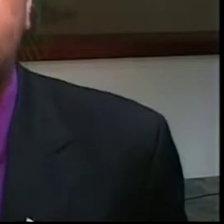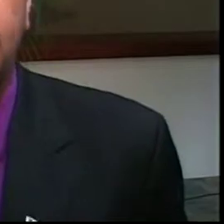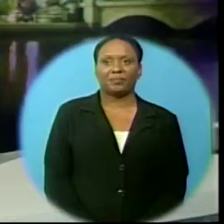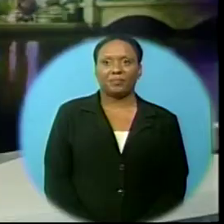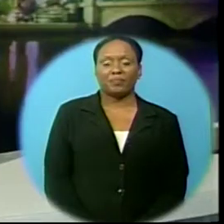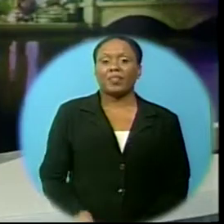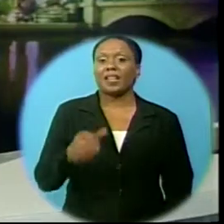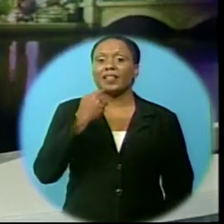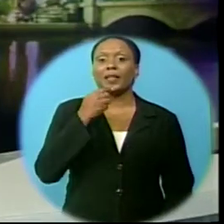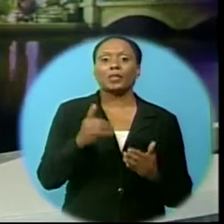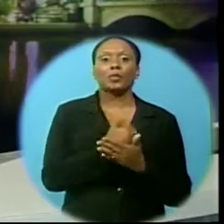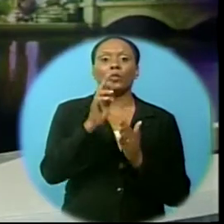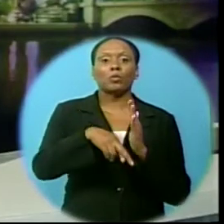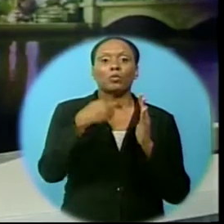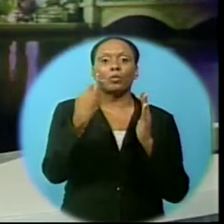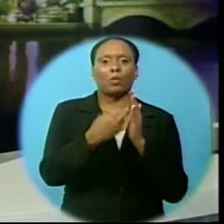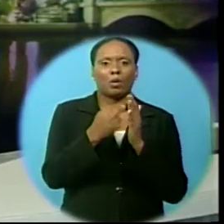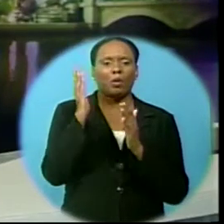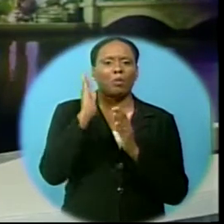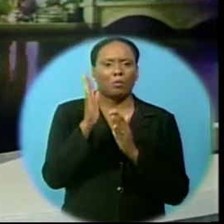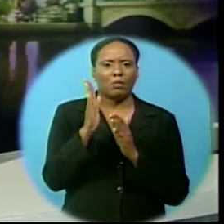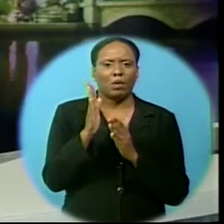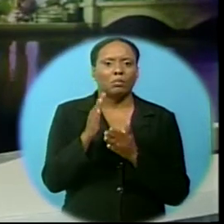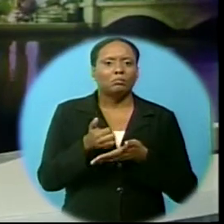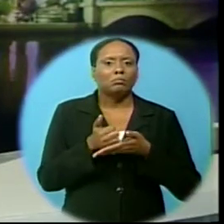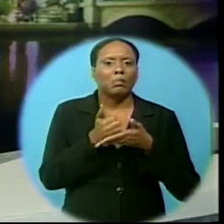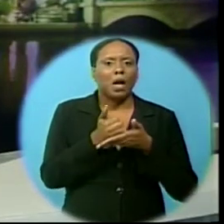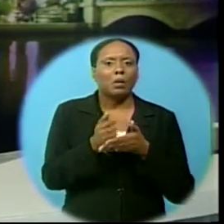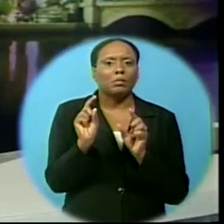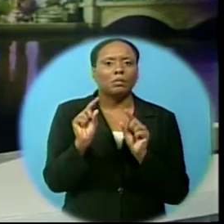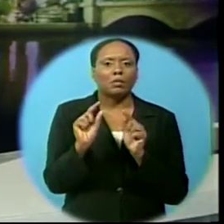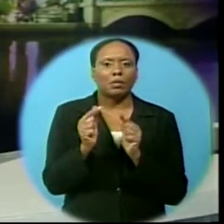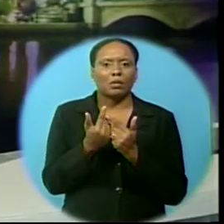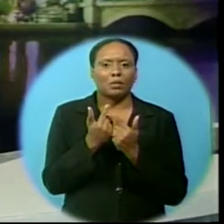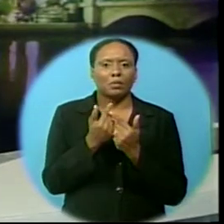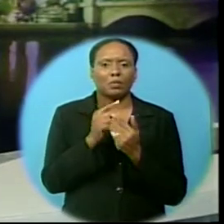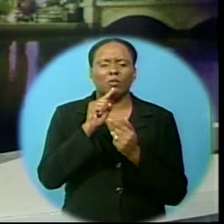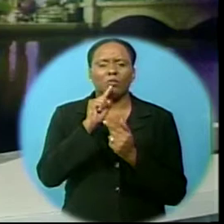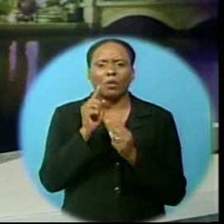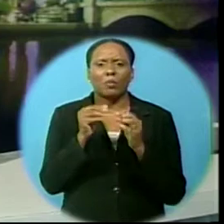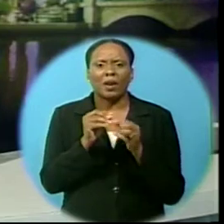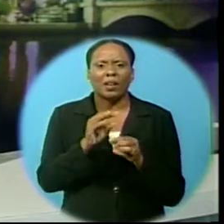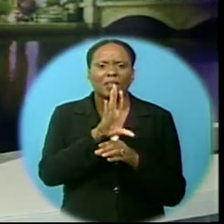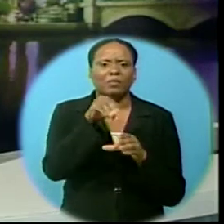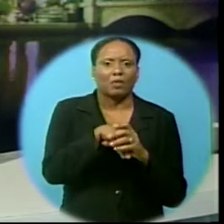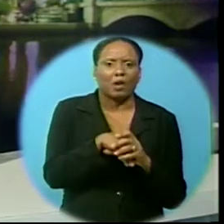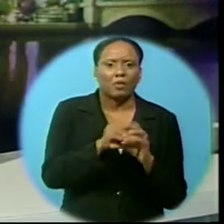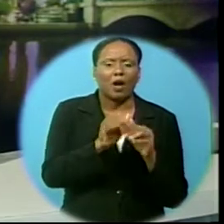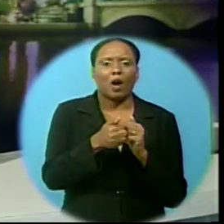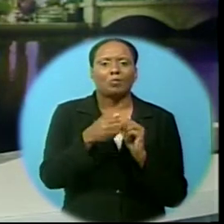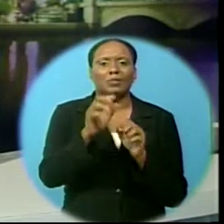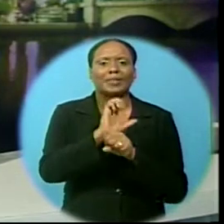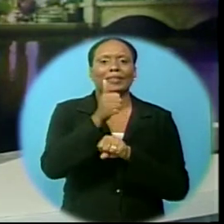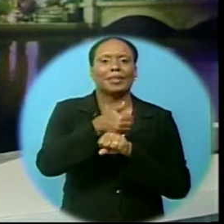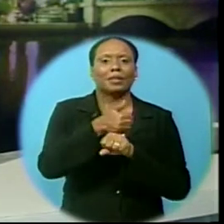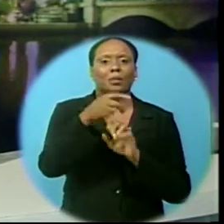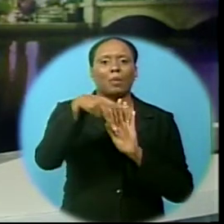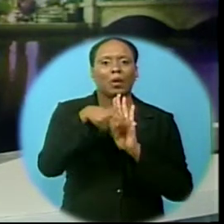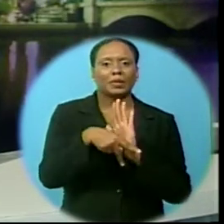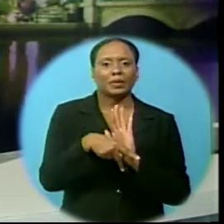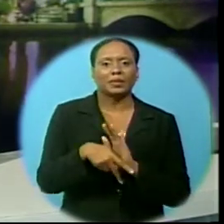bodies. Mr. Graham says the new role will enable the FSC to play a more direct role in terms of policy